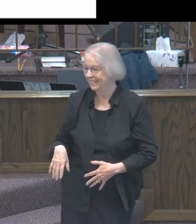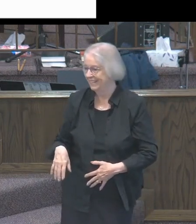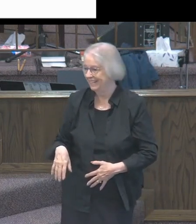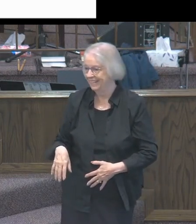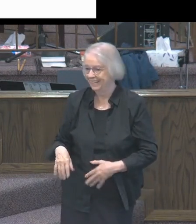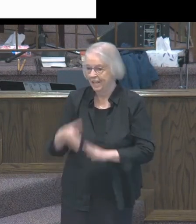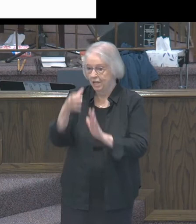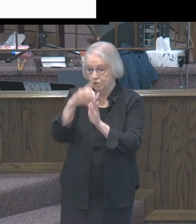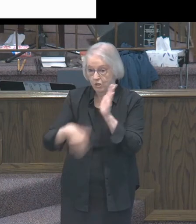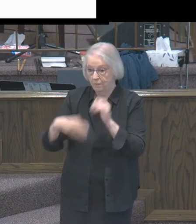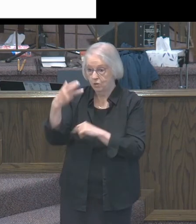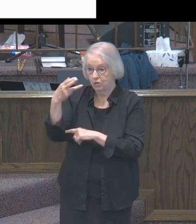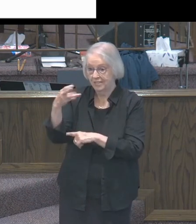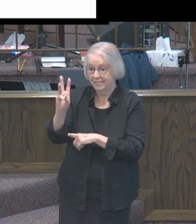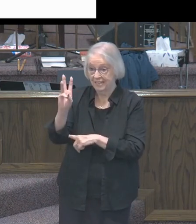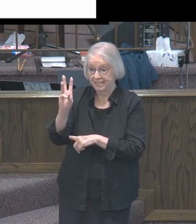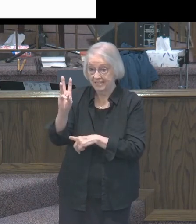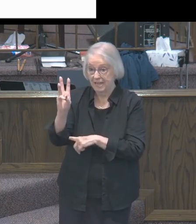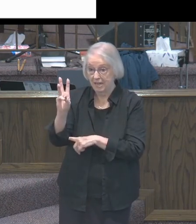Chapter 16, verse